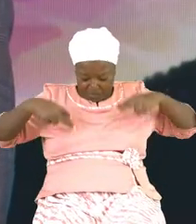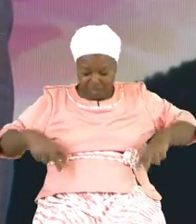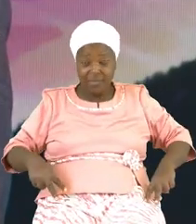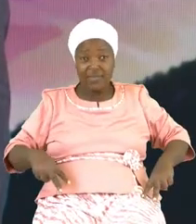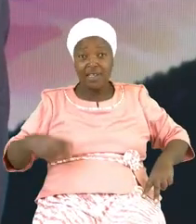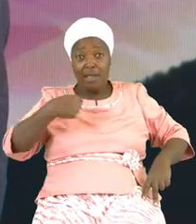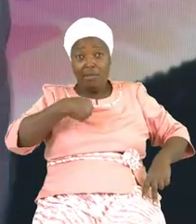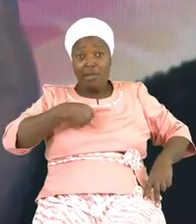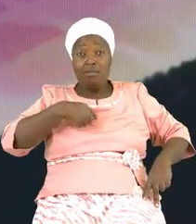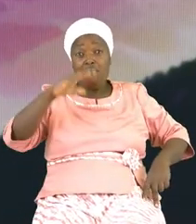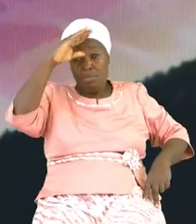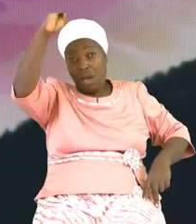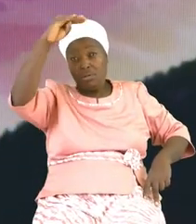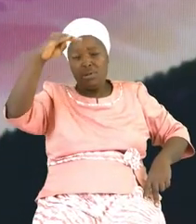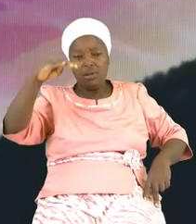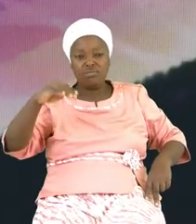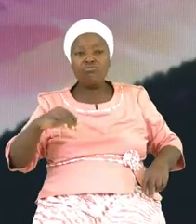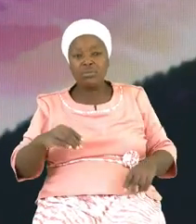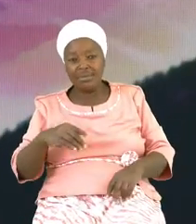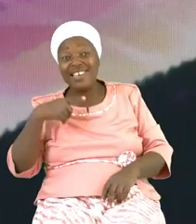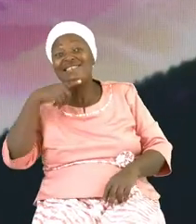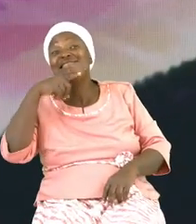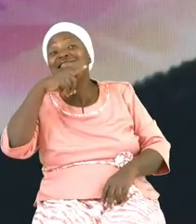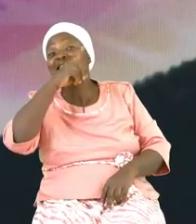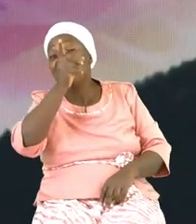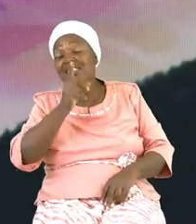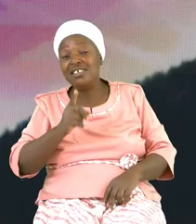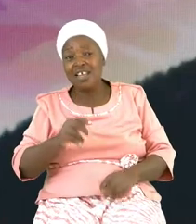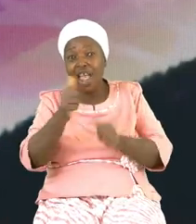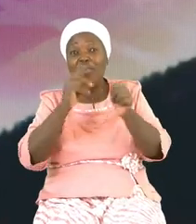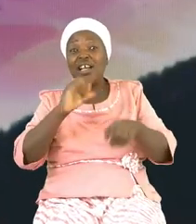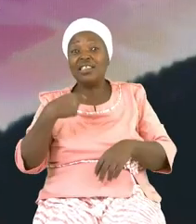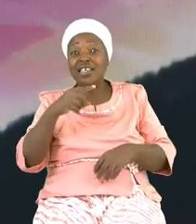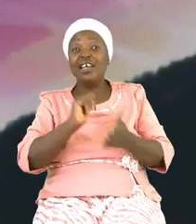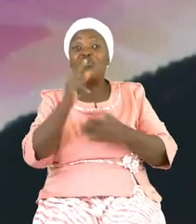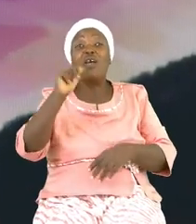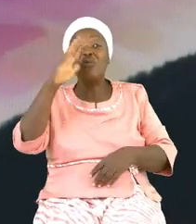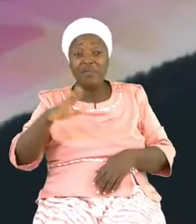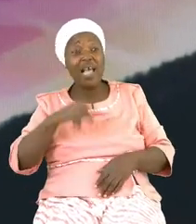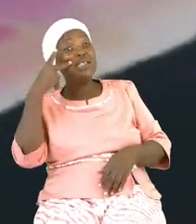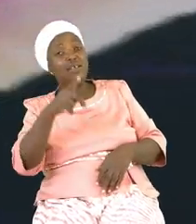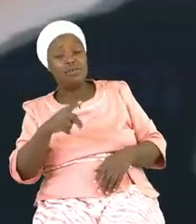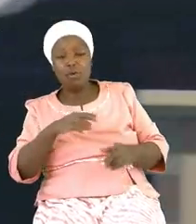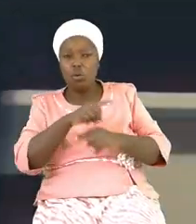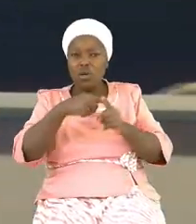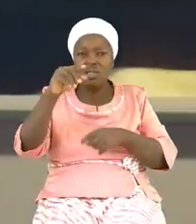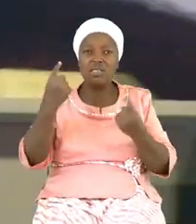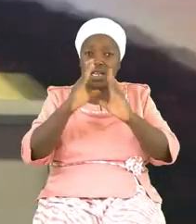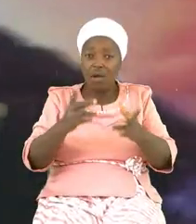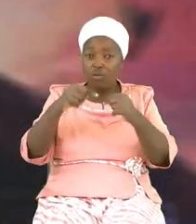a lie. Everybody can tell you're a woman. When a sinner comes to God and he says,